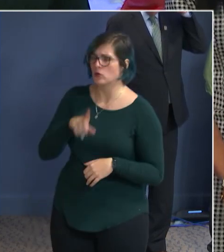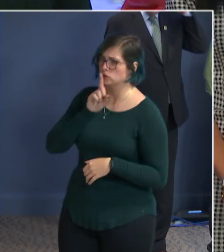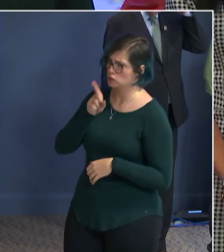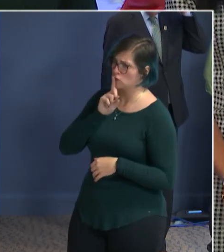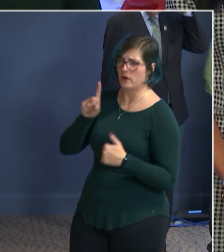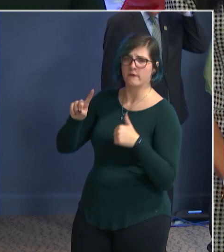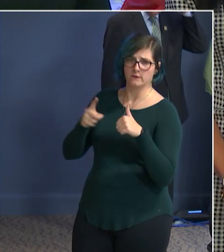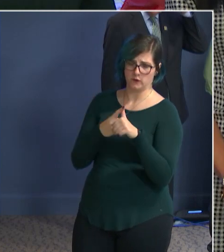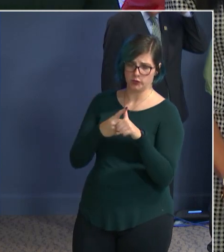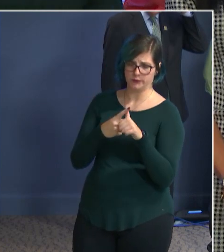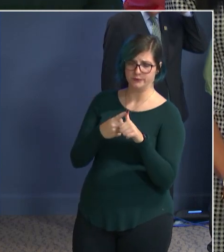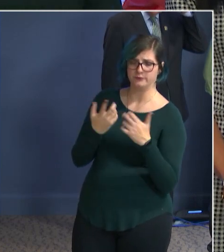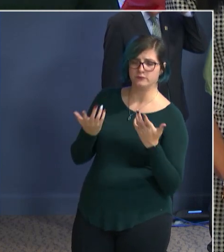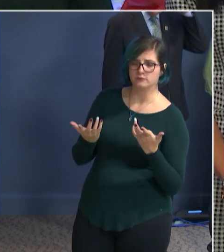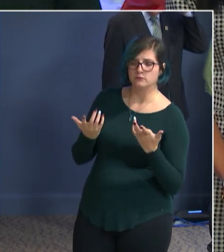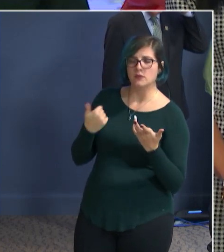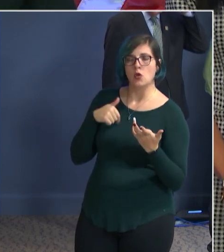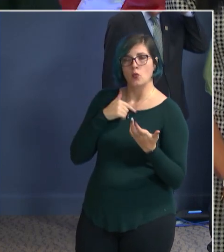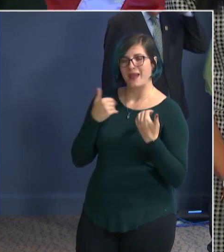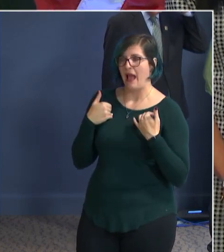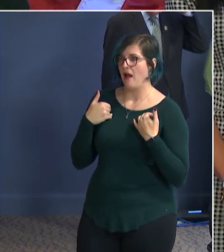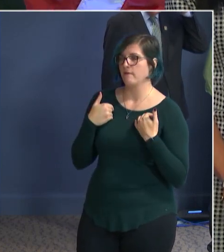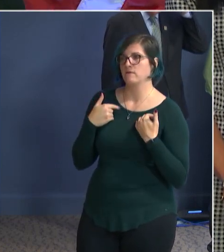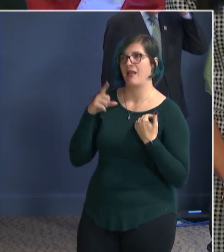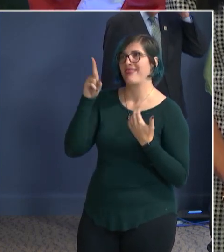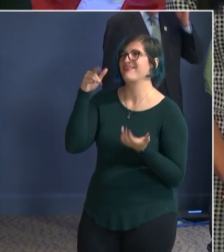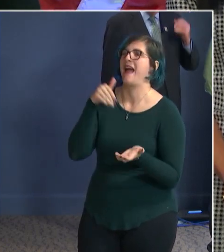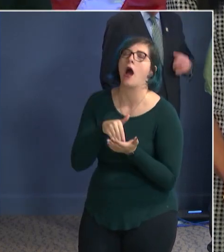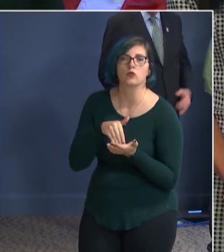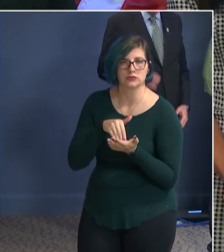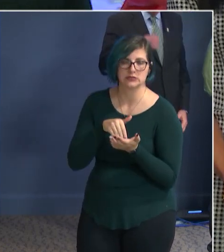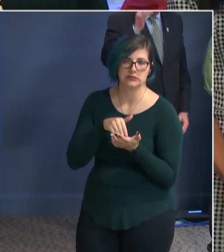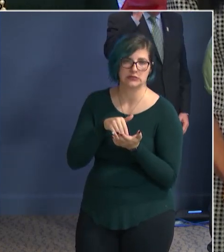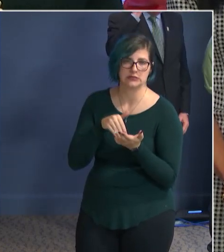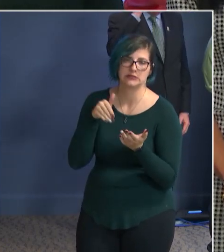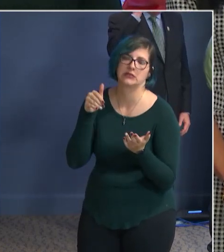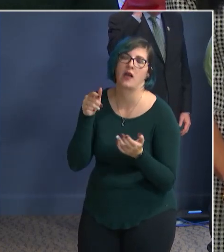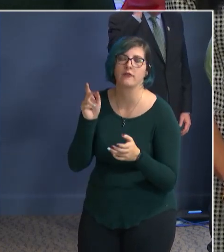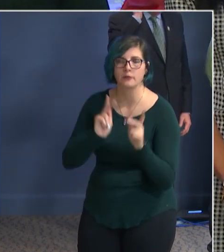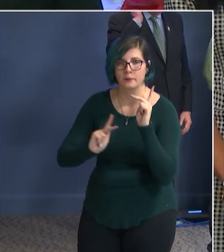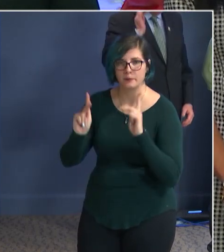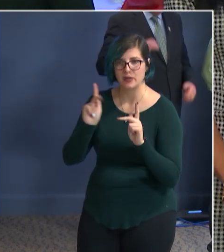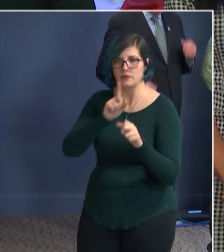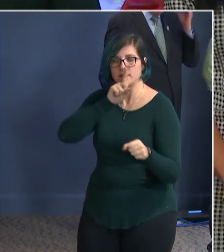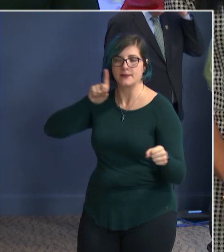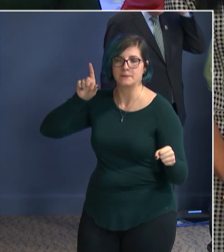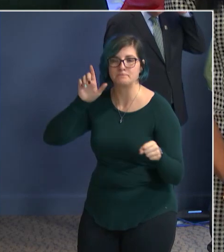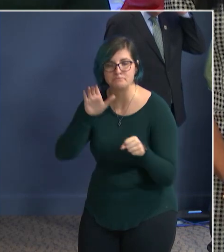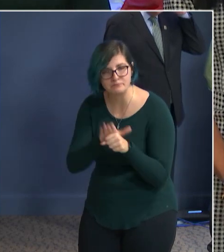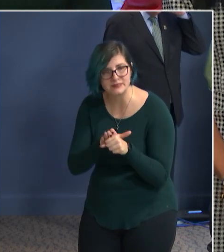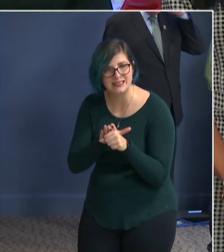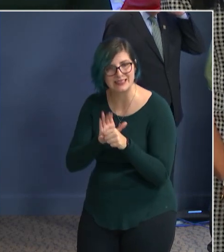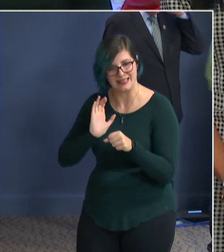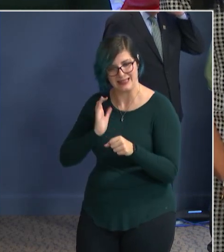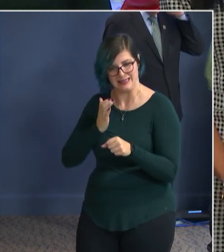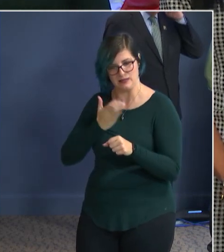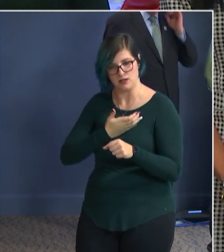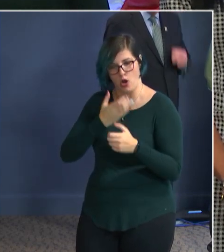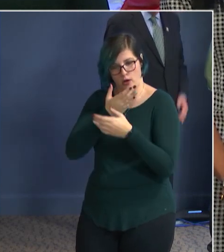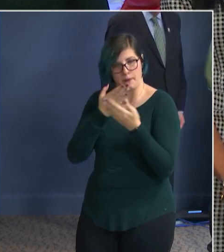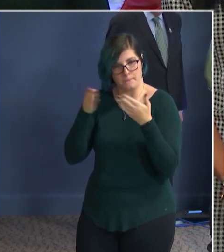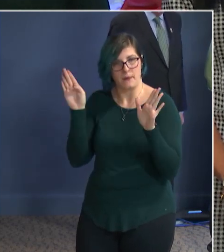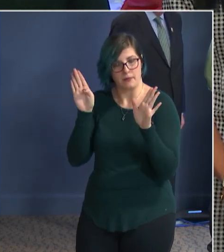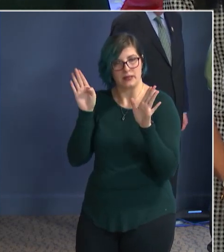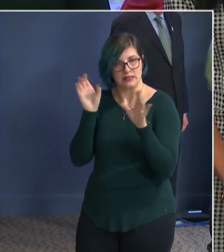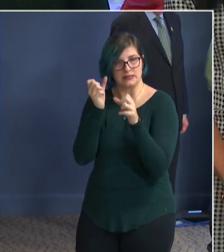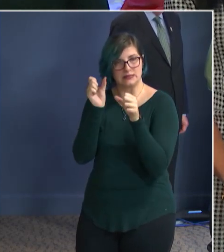that we have literally thousands of committed, dedicated public servants in the public safety and justice cluster. And so the mayor has